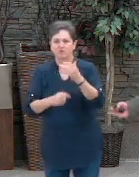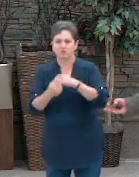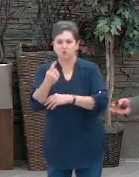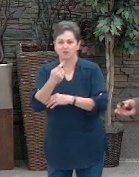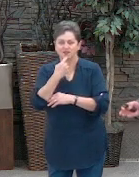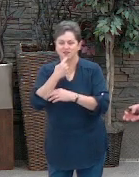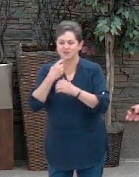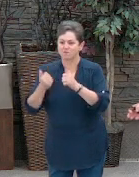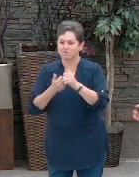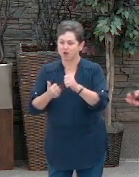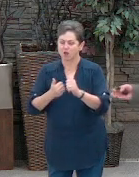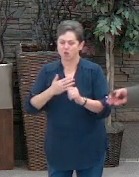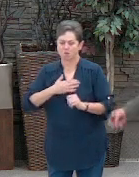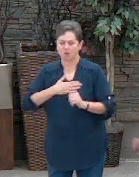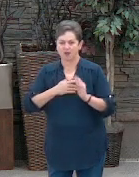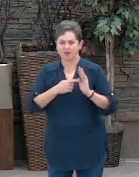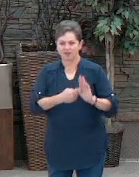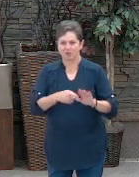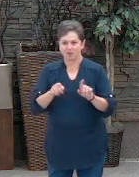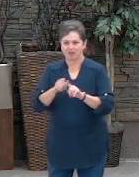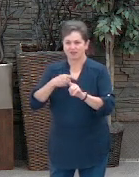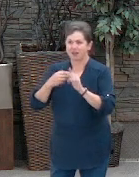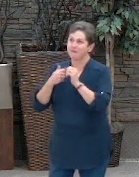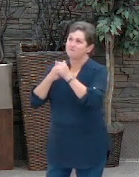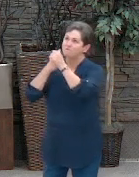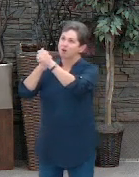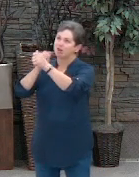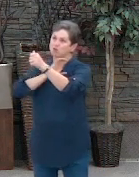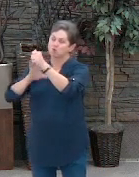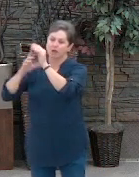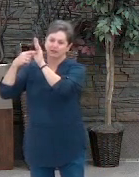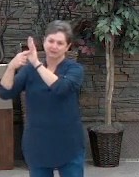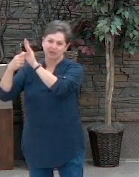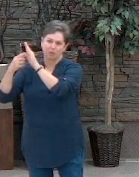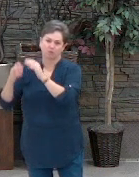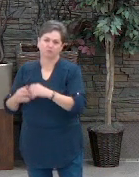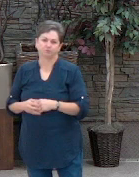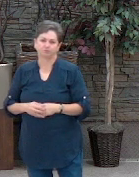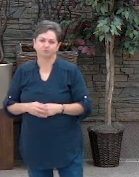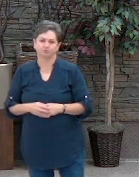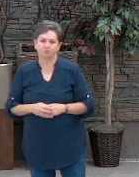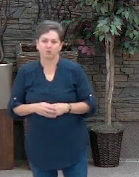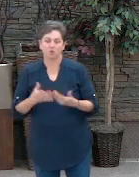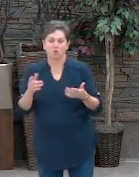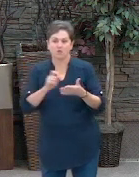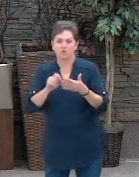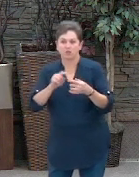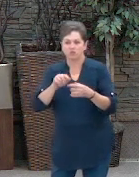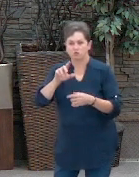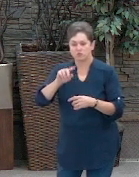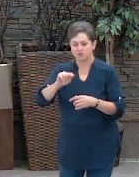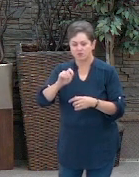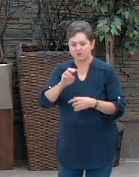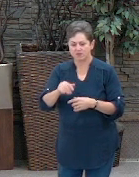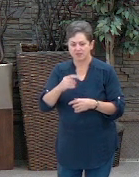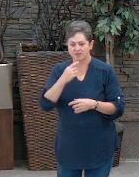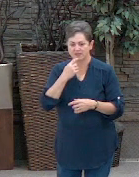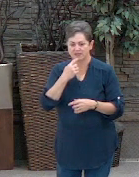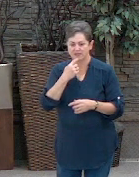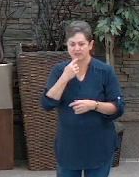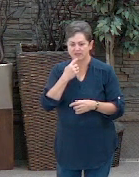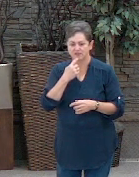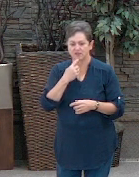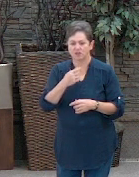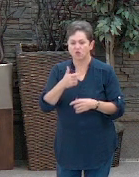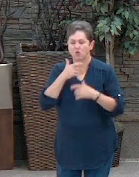1 Corinthians 11:1, follow my example as I follow the example of Christ. Or as he writes to Timothy and says,